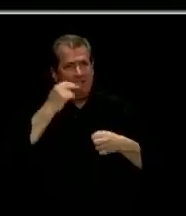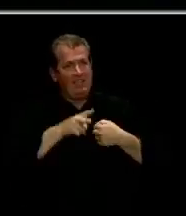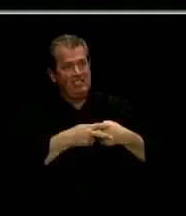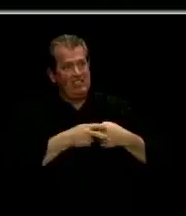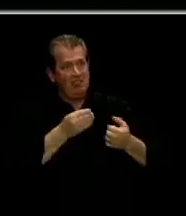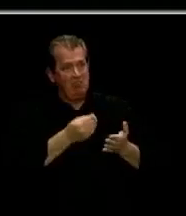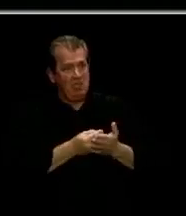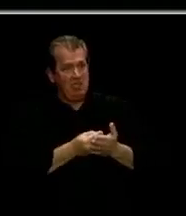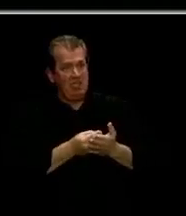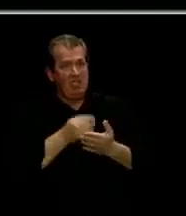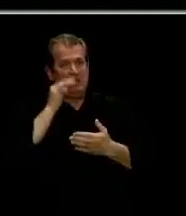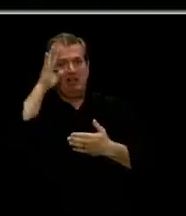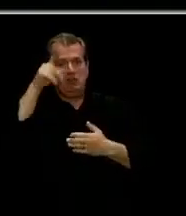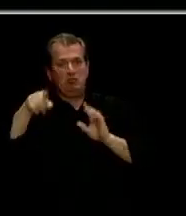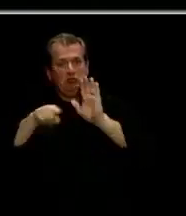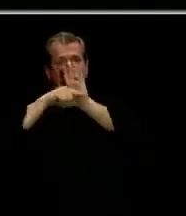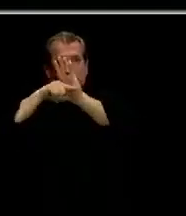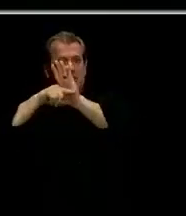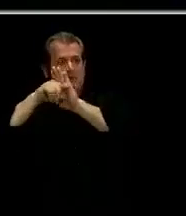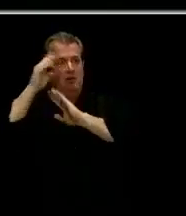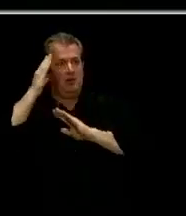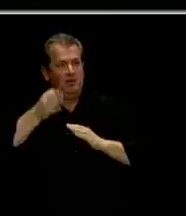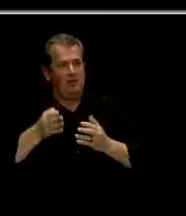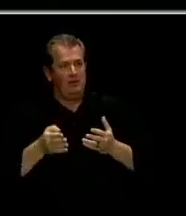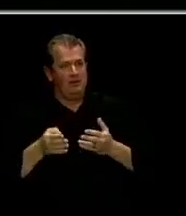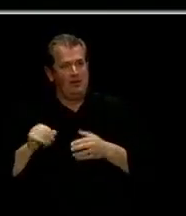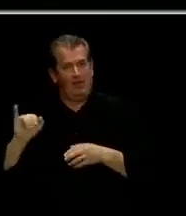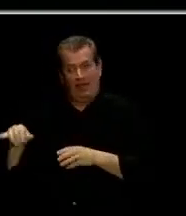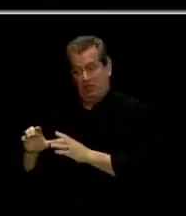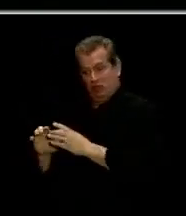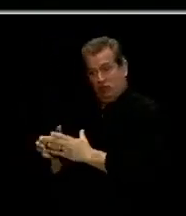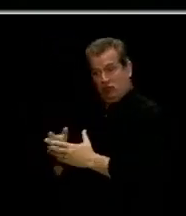future? And so through their hard work and advocacy,